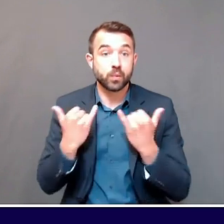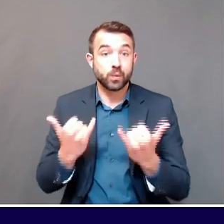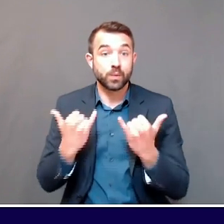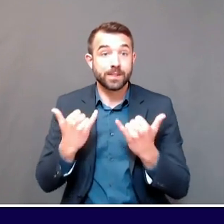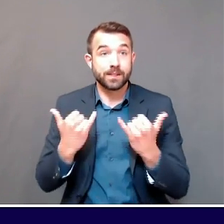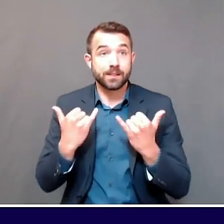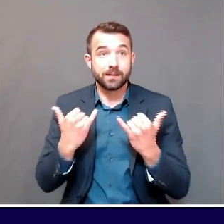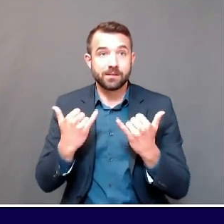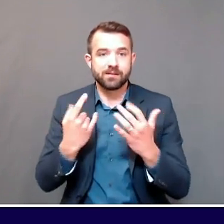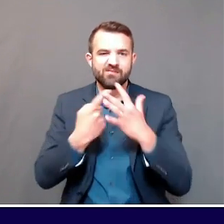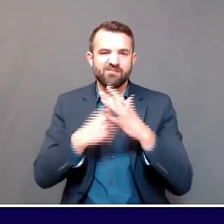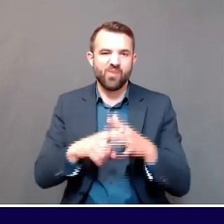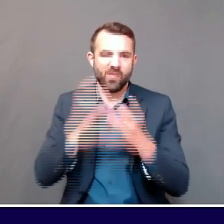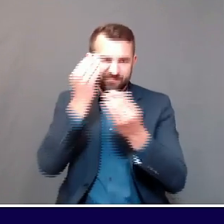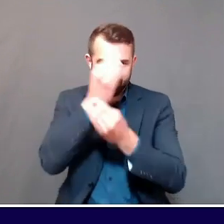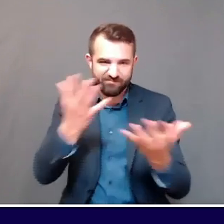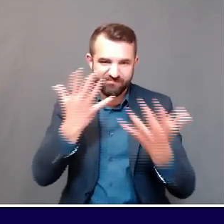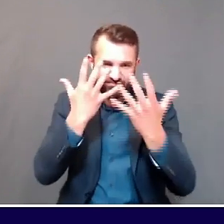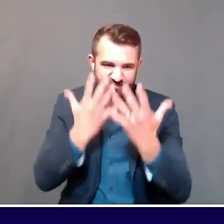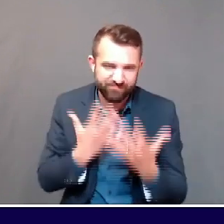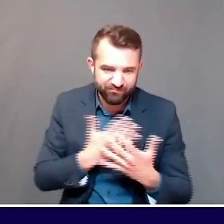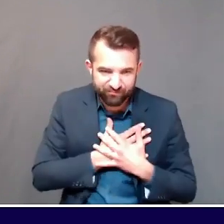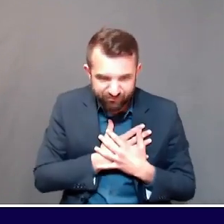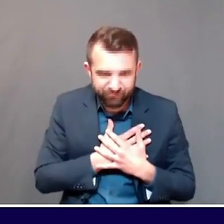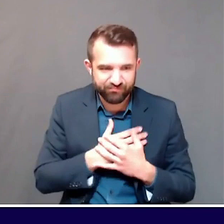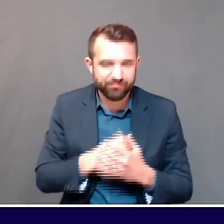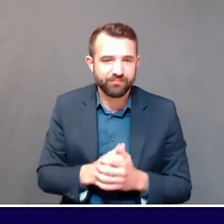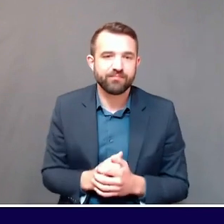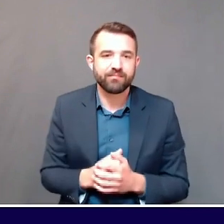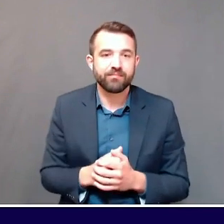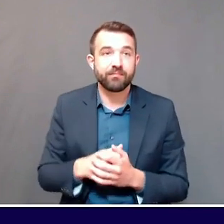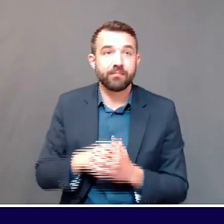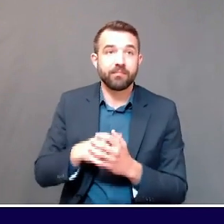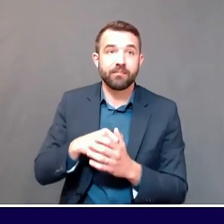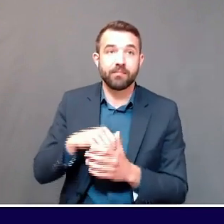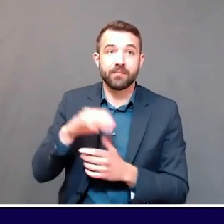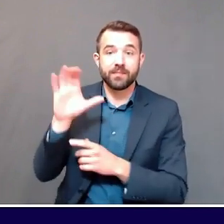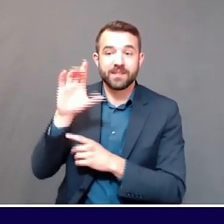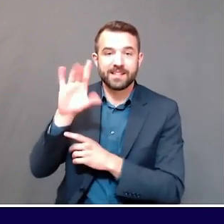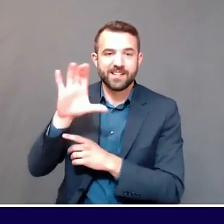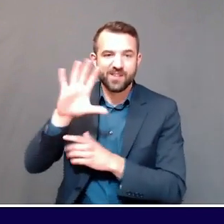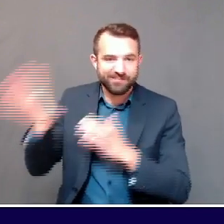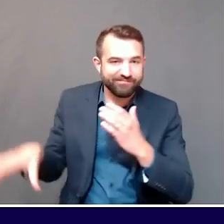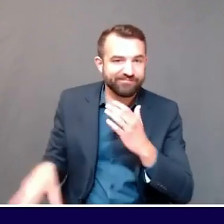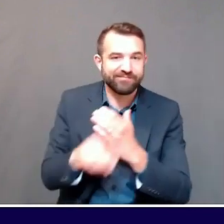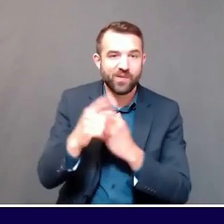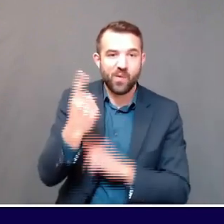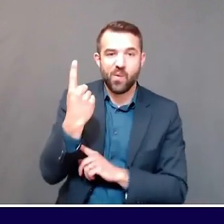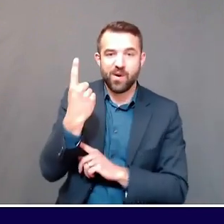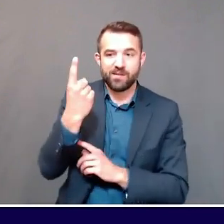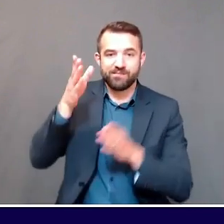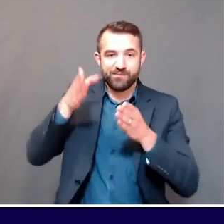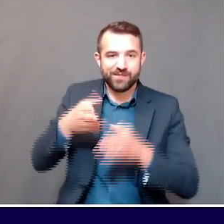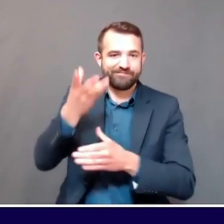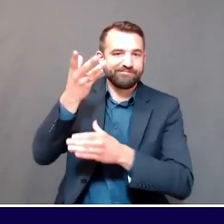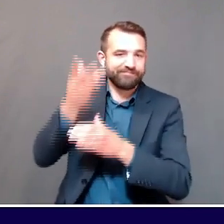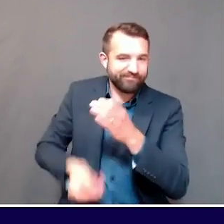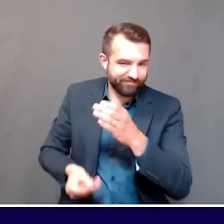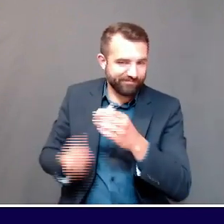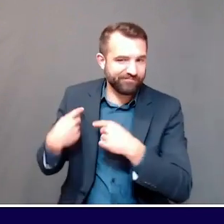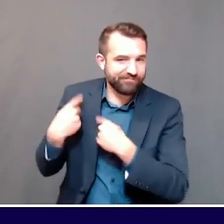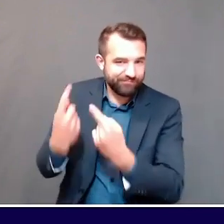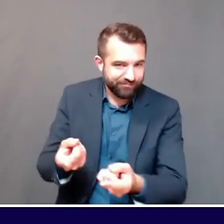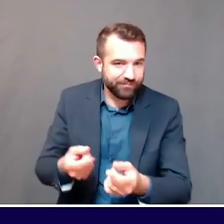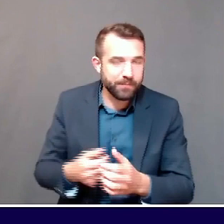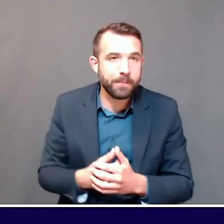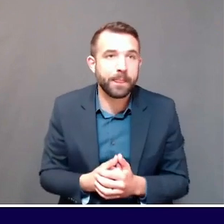on an unfortunate and sad note. Maine CDC is reporting another individual who has passed away.